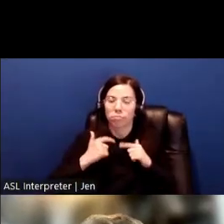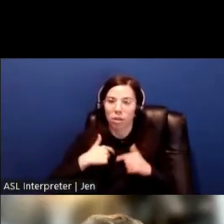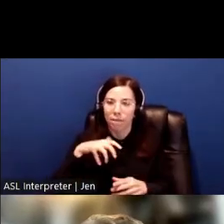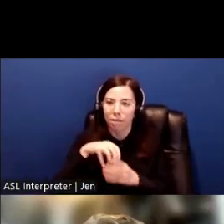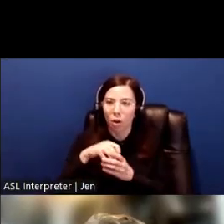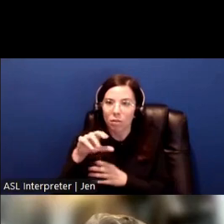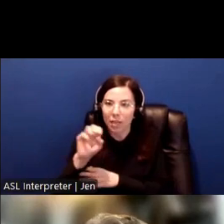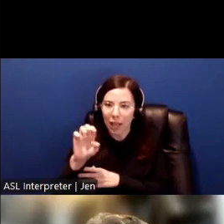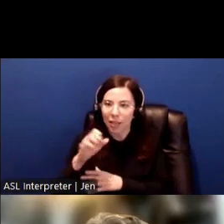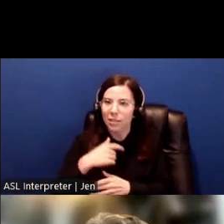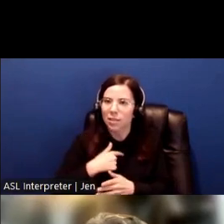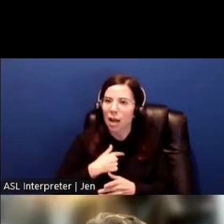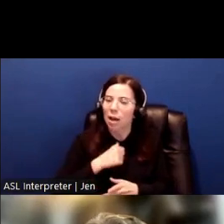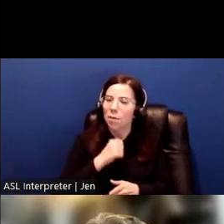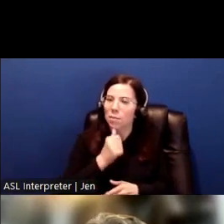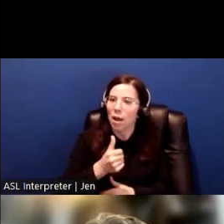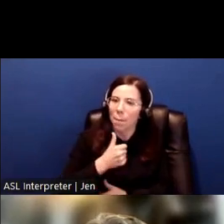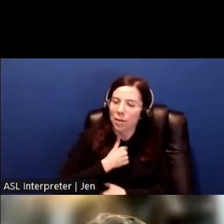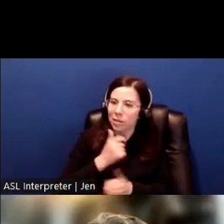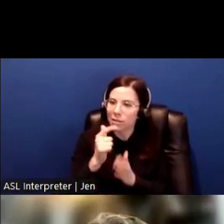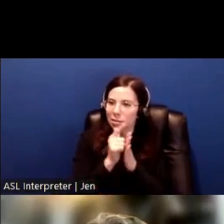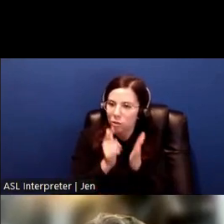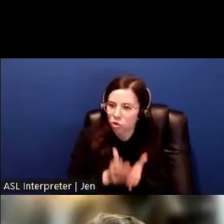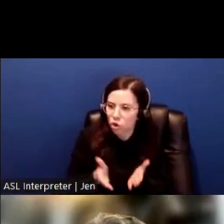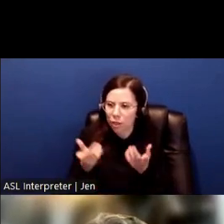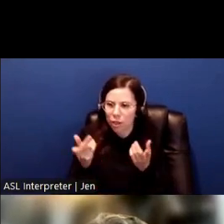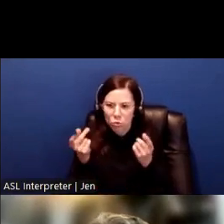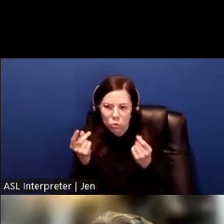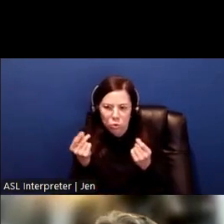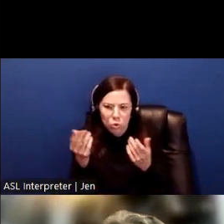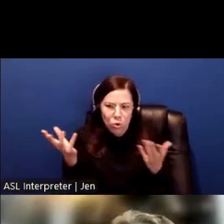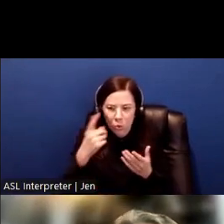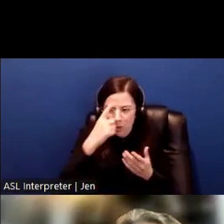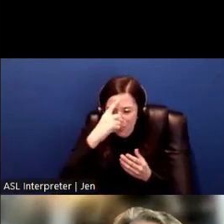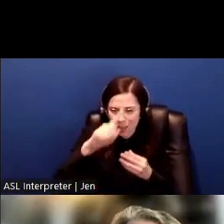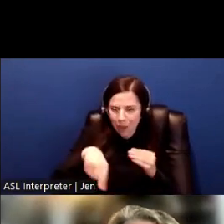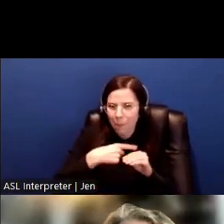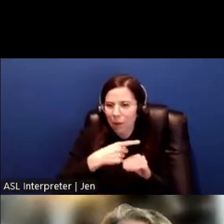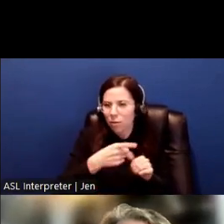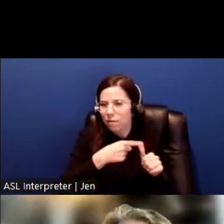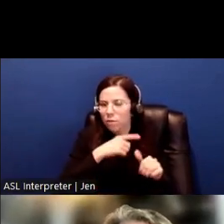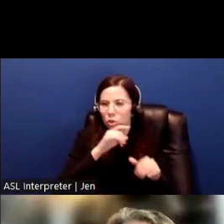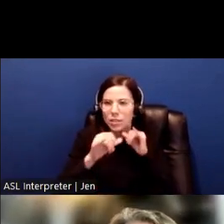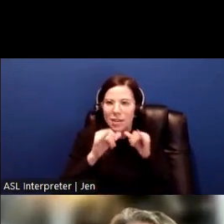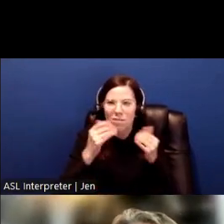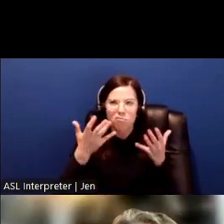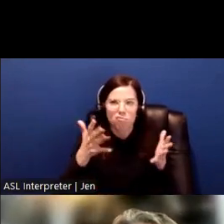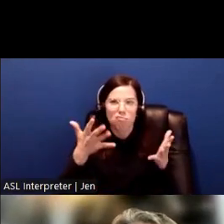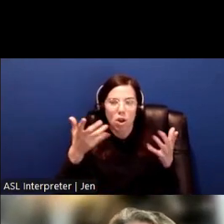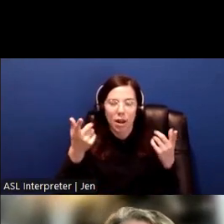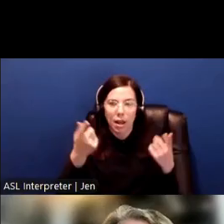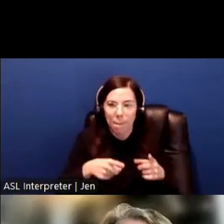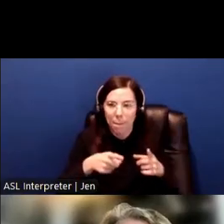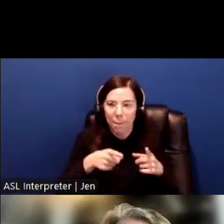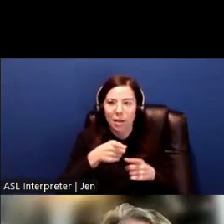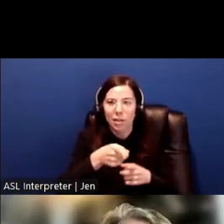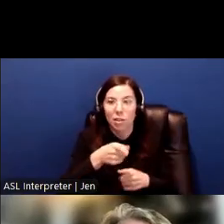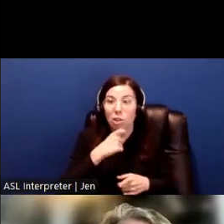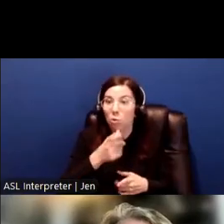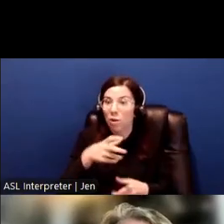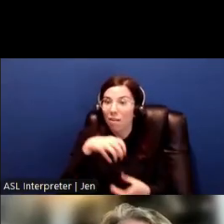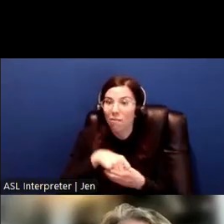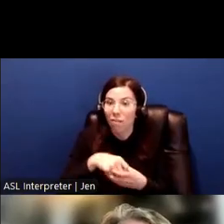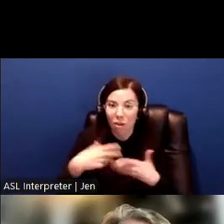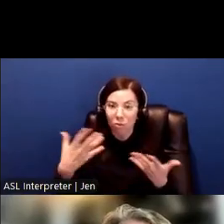as the civilian attorney. What do you do, or what do you think about that first interview that has already happened that you were not involved